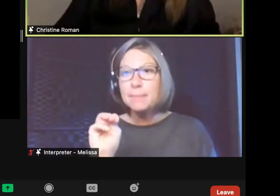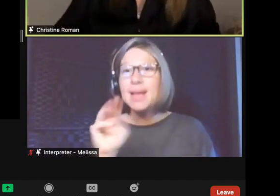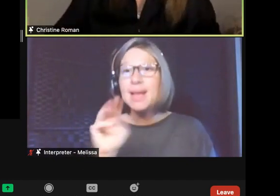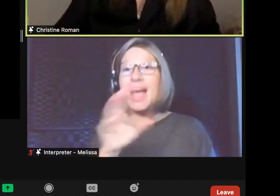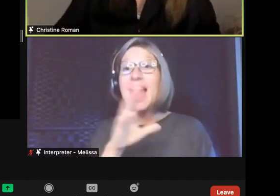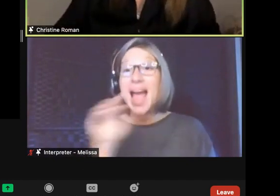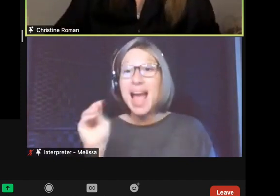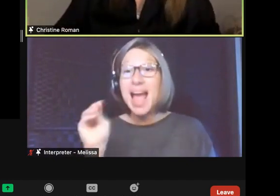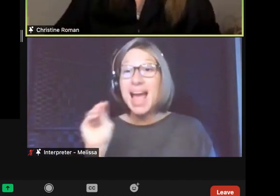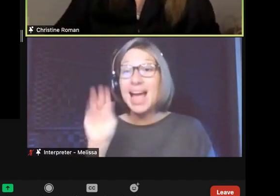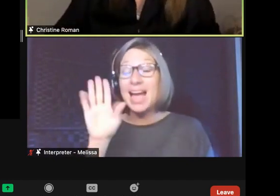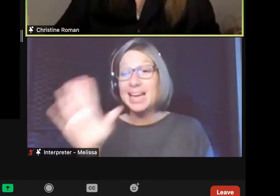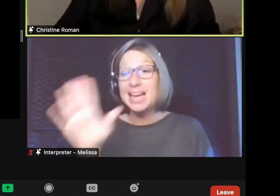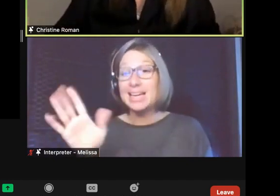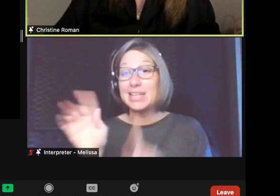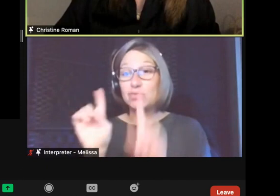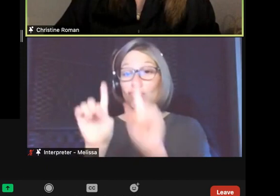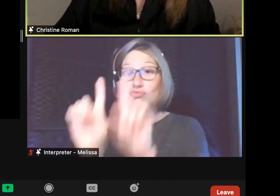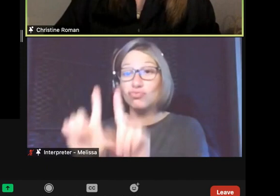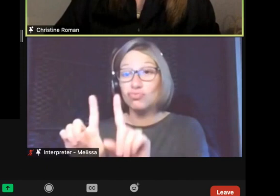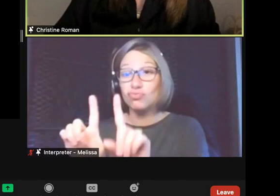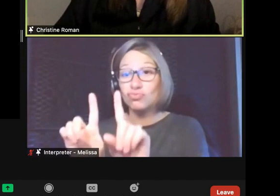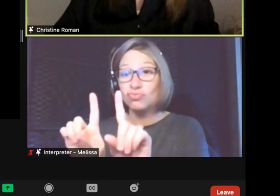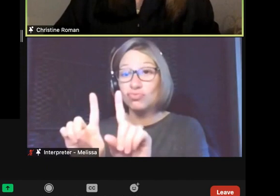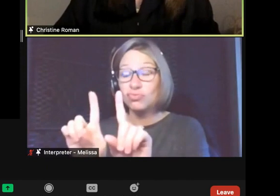away.